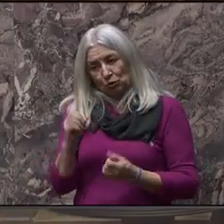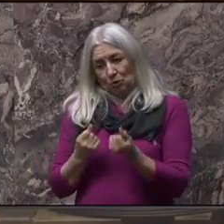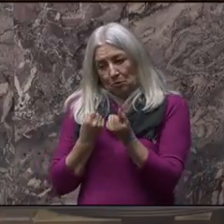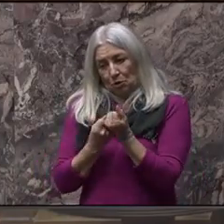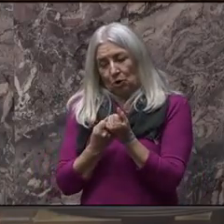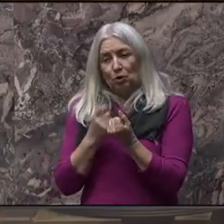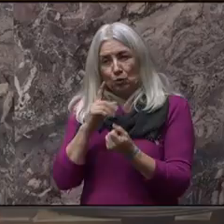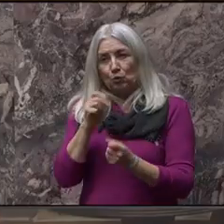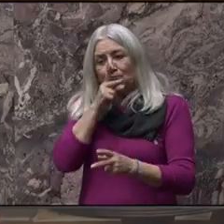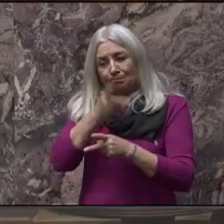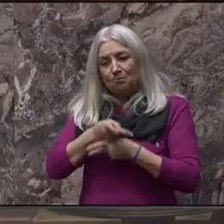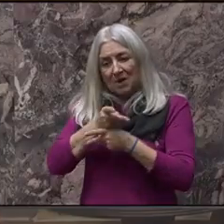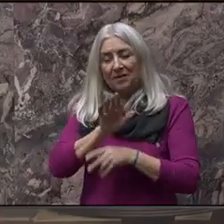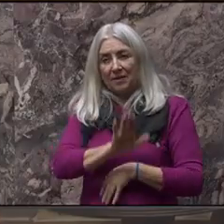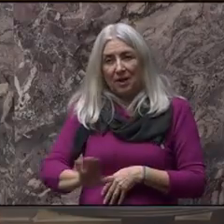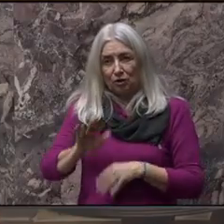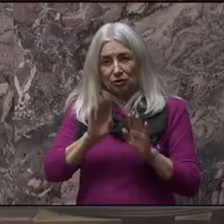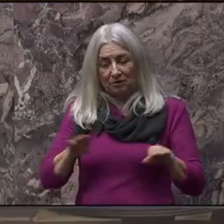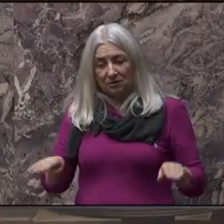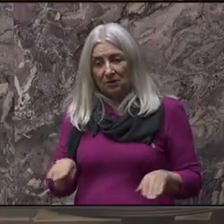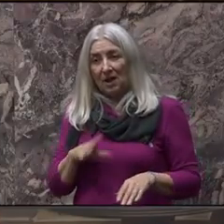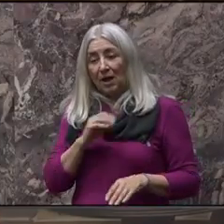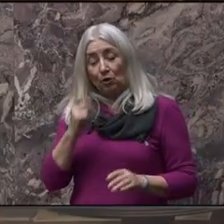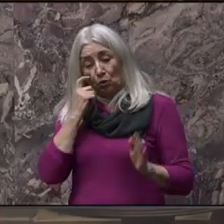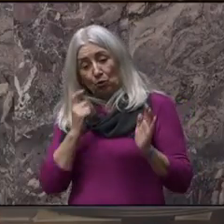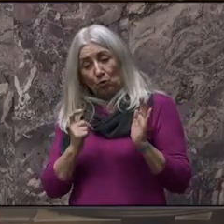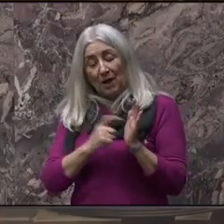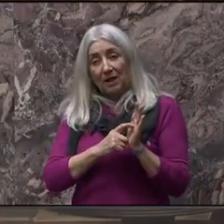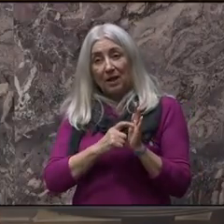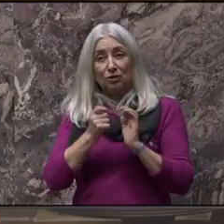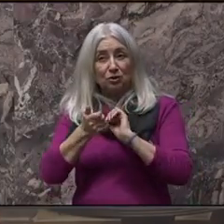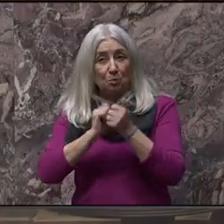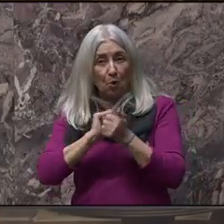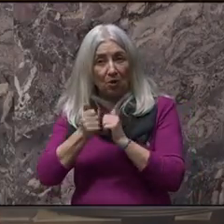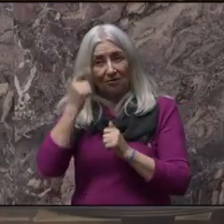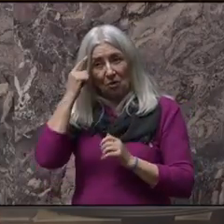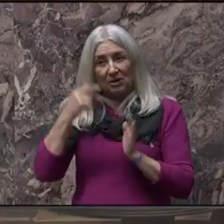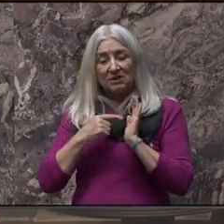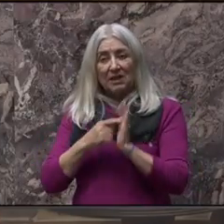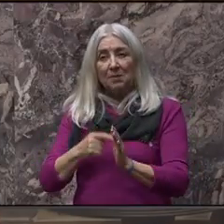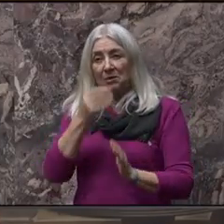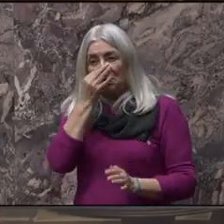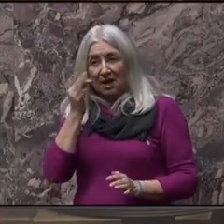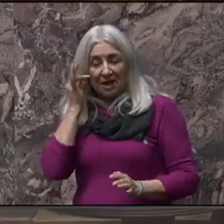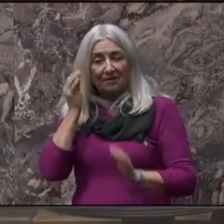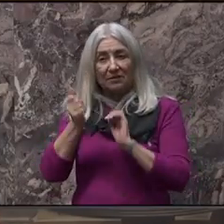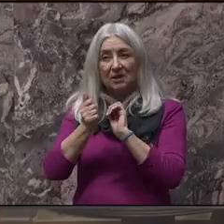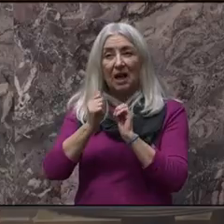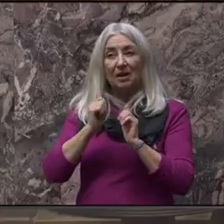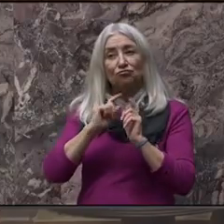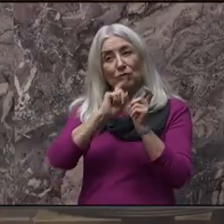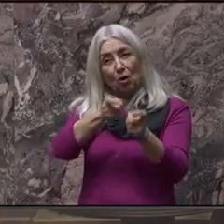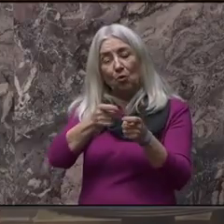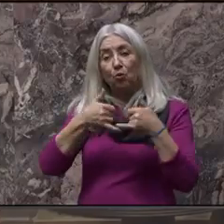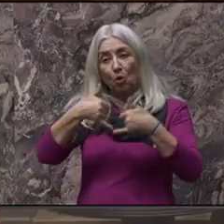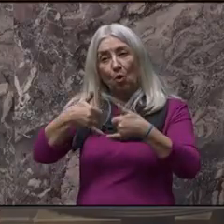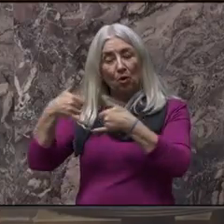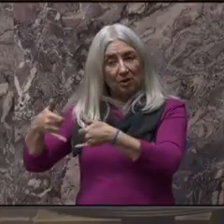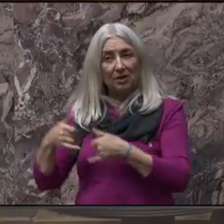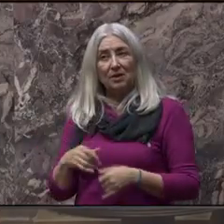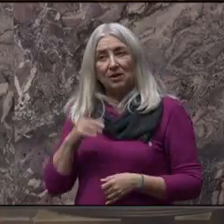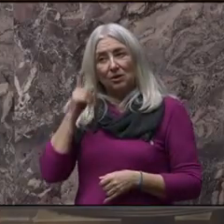recognizing achievement, such as in sport with the Aboriginal Youth Excellence Awards, to bringing home sacred remains